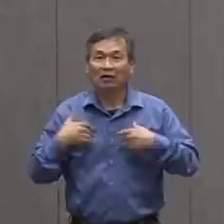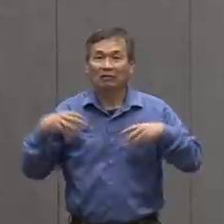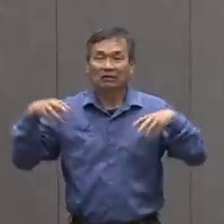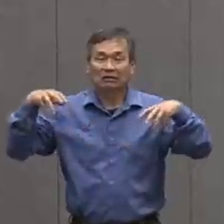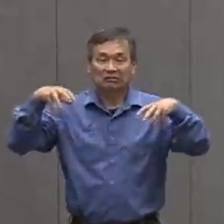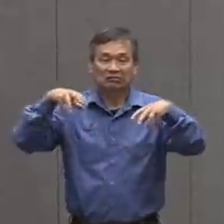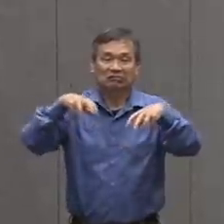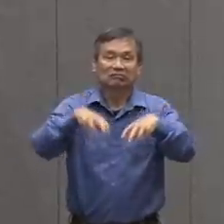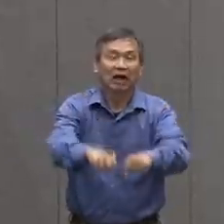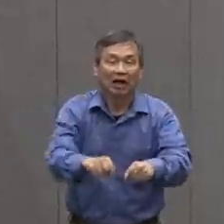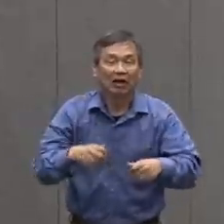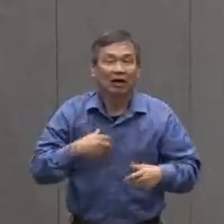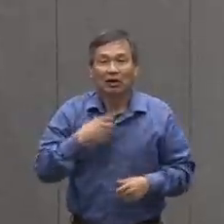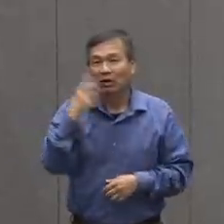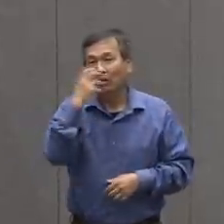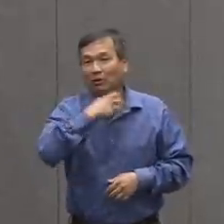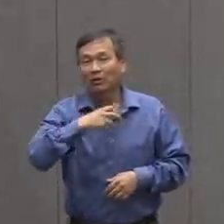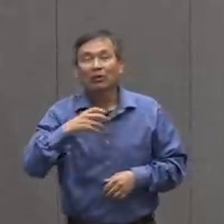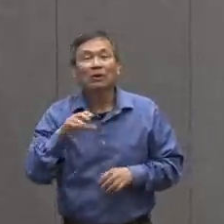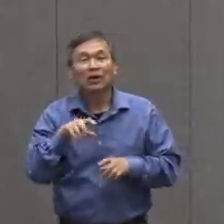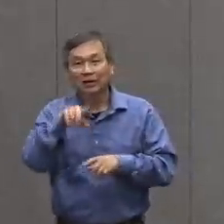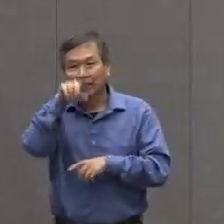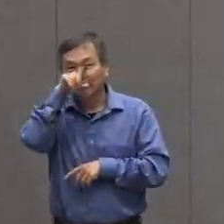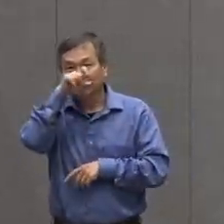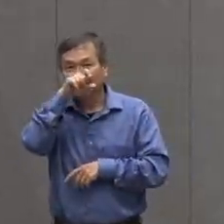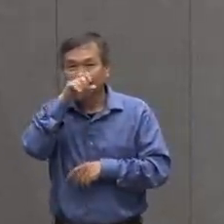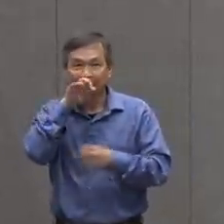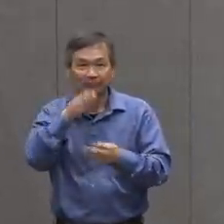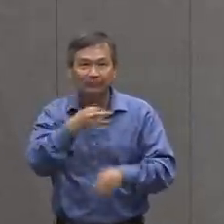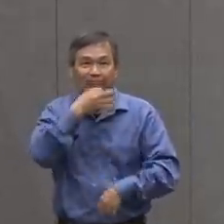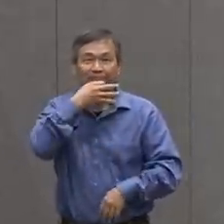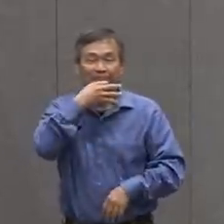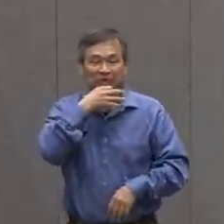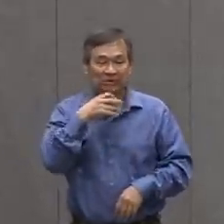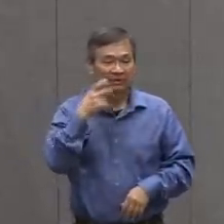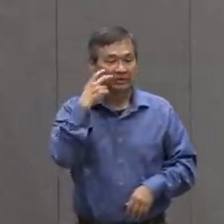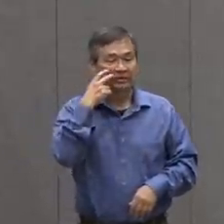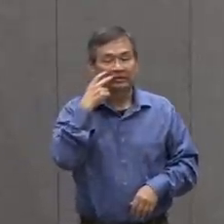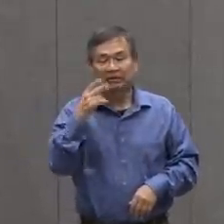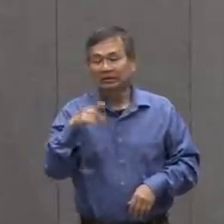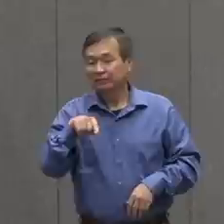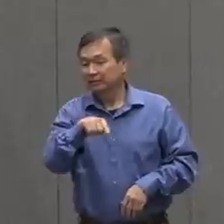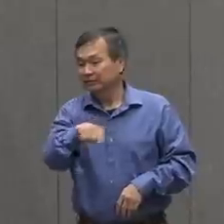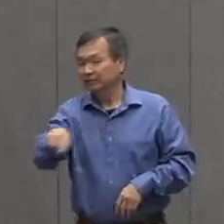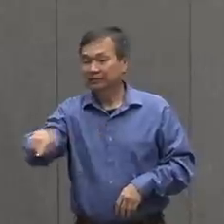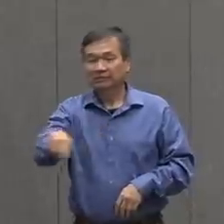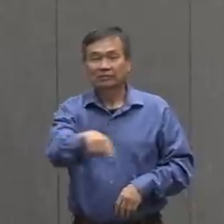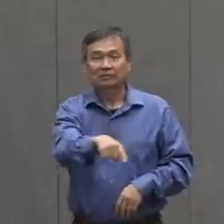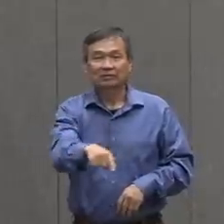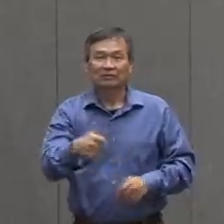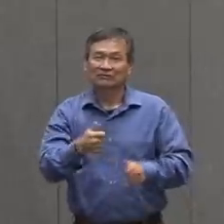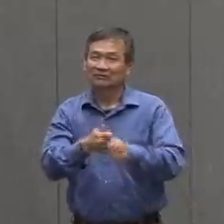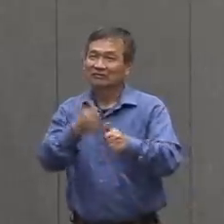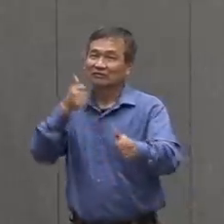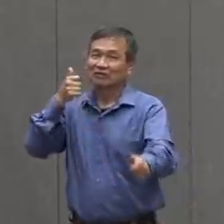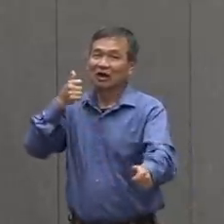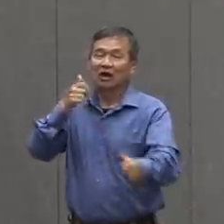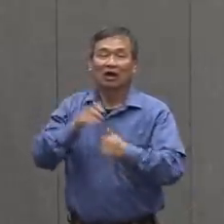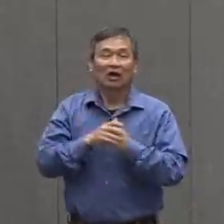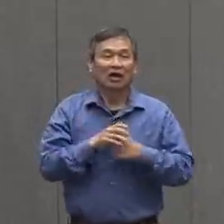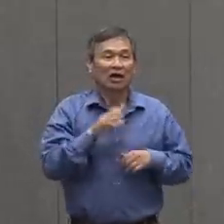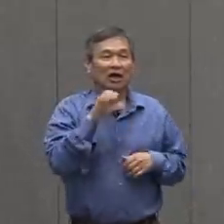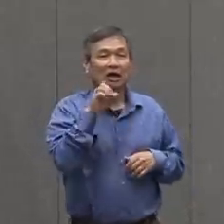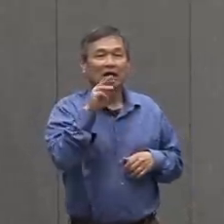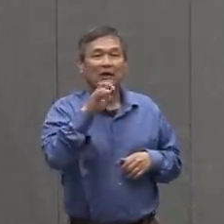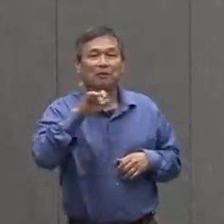Eagles do need very good eyesight to see tiny little animals that they can swoop down. If you're a